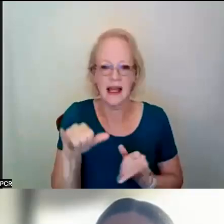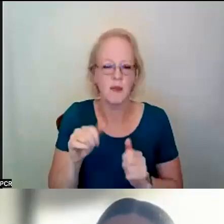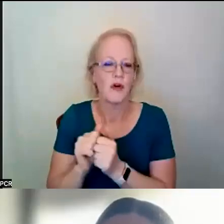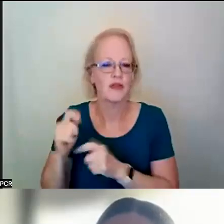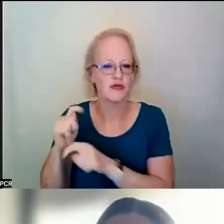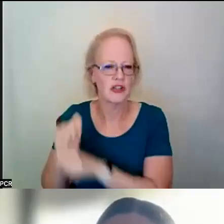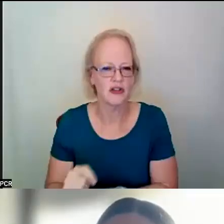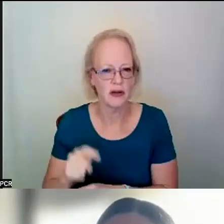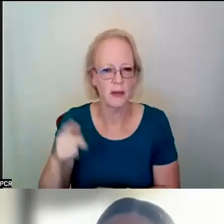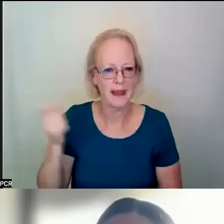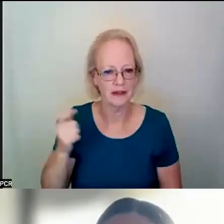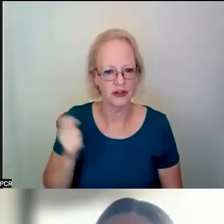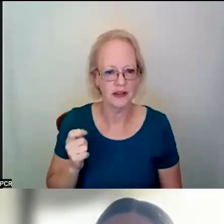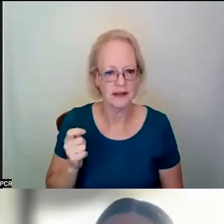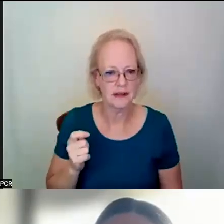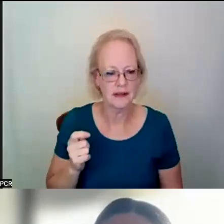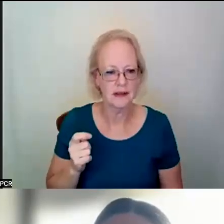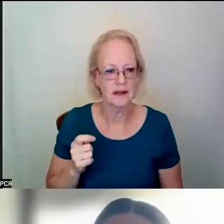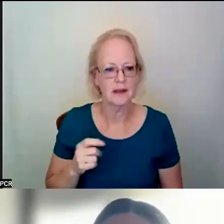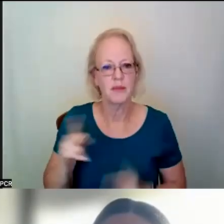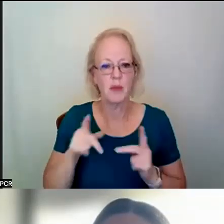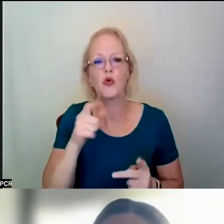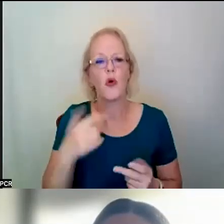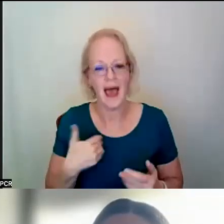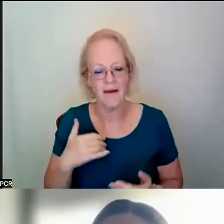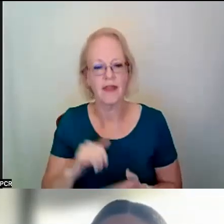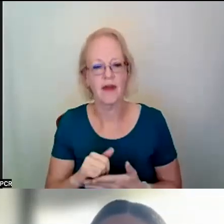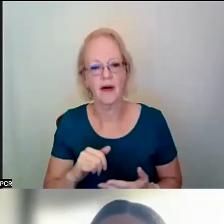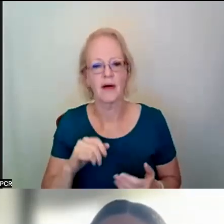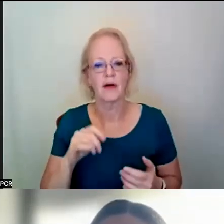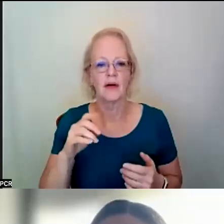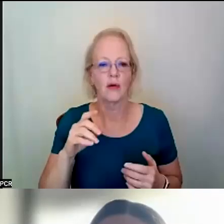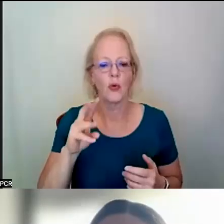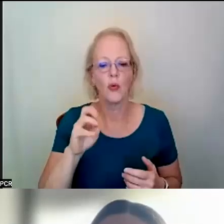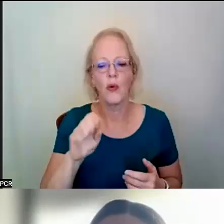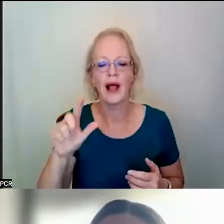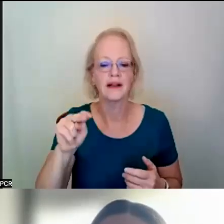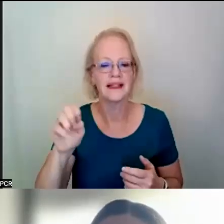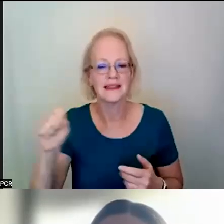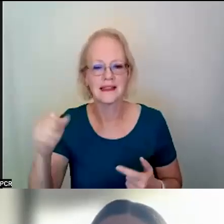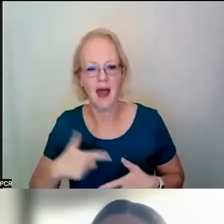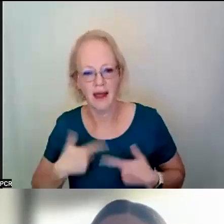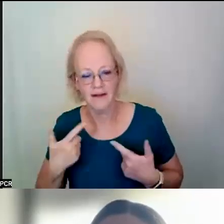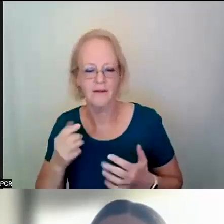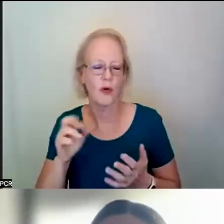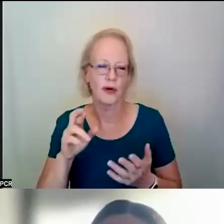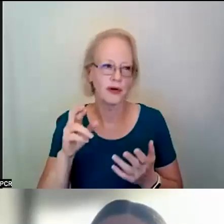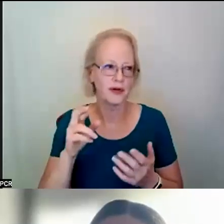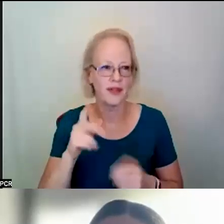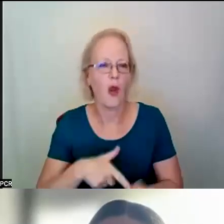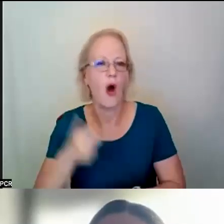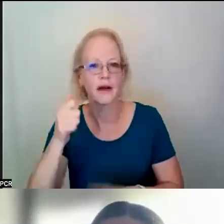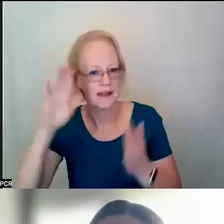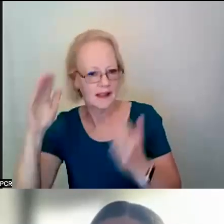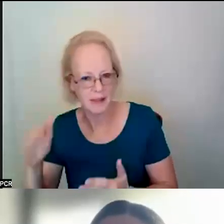Those who have the longest life expectancies or live the longest will basically get the greater